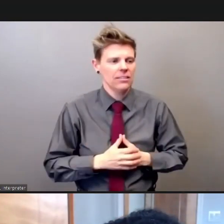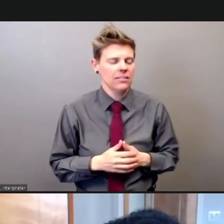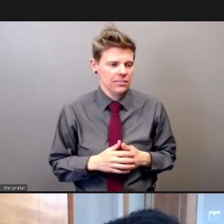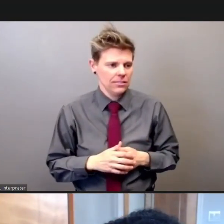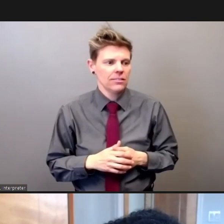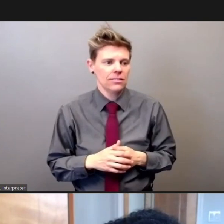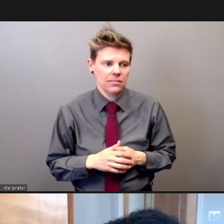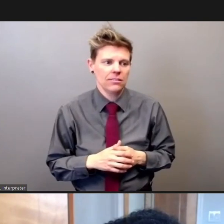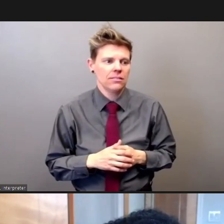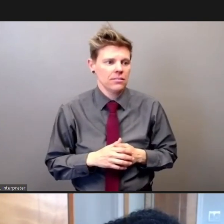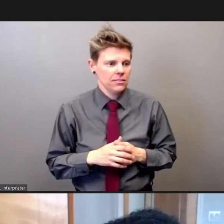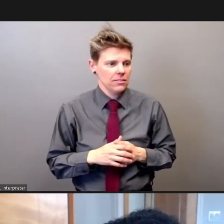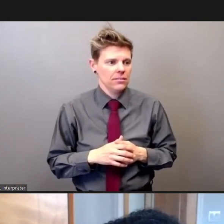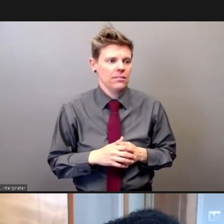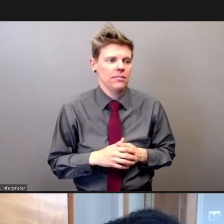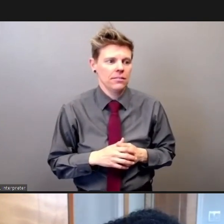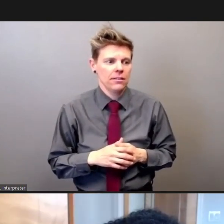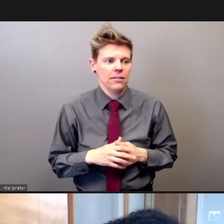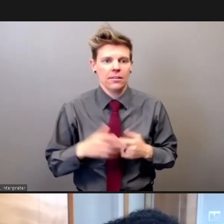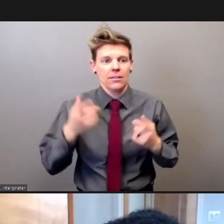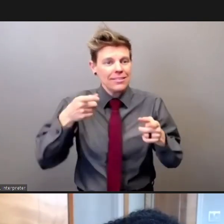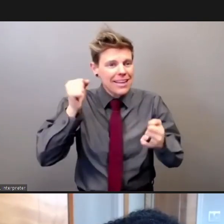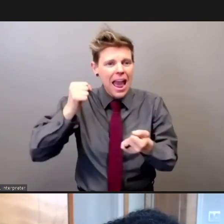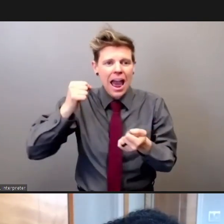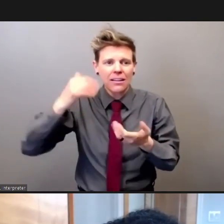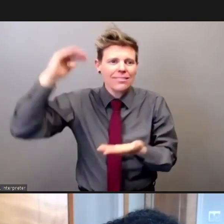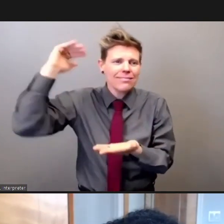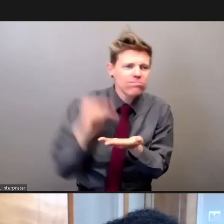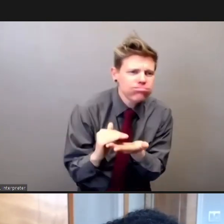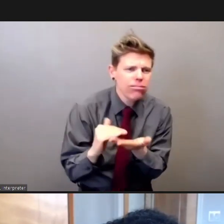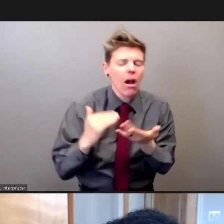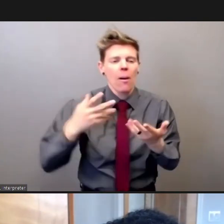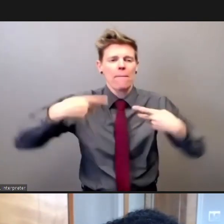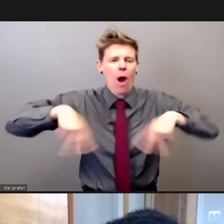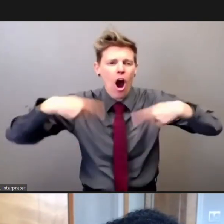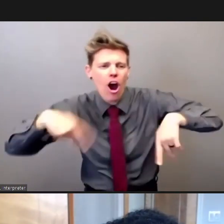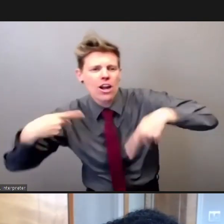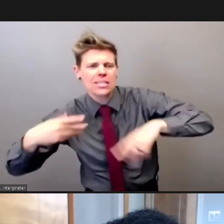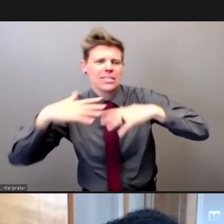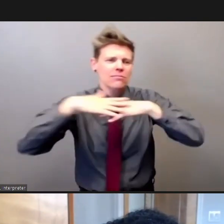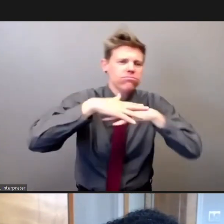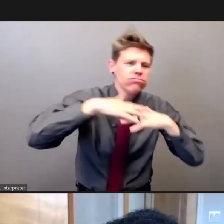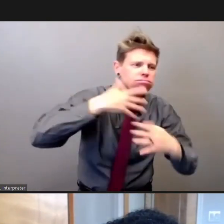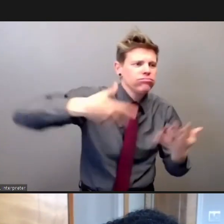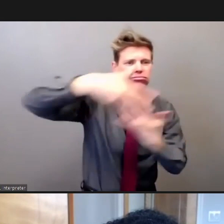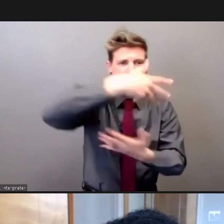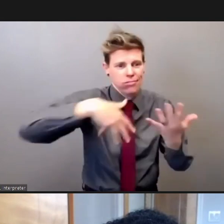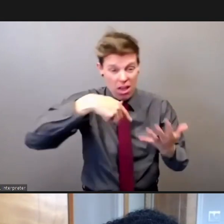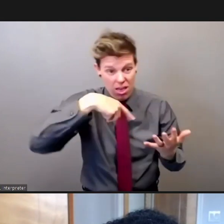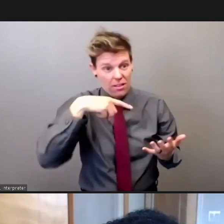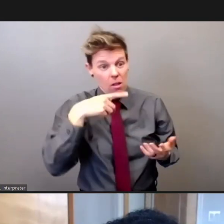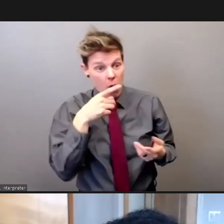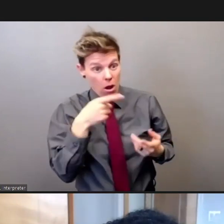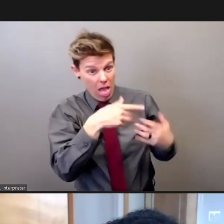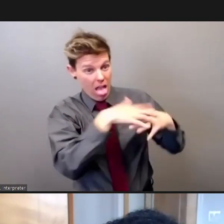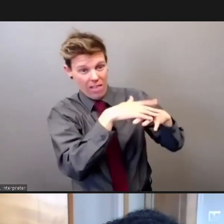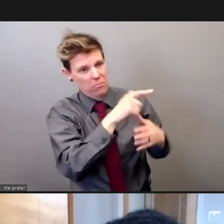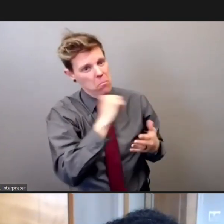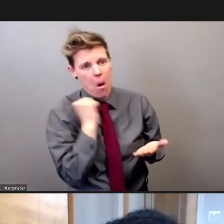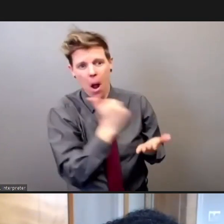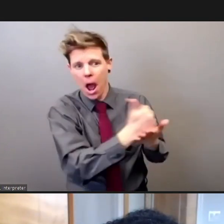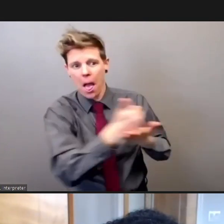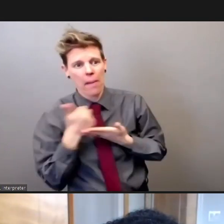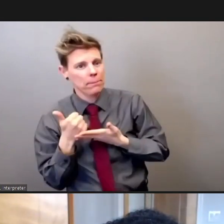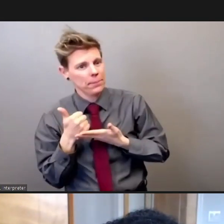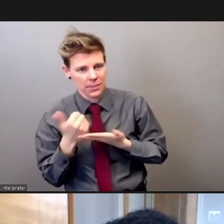celebration, that won't allow you to sustain. But testing, continuing testing, people staying home when they're